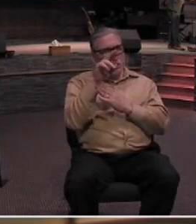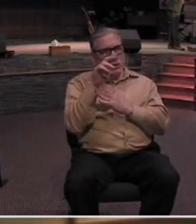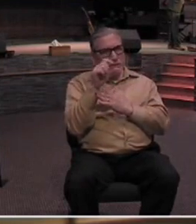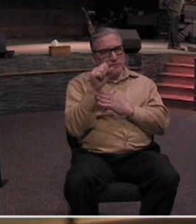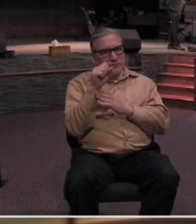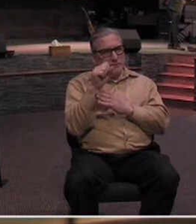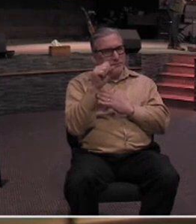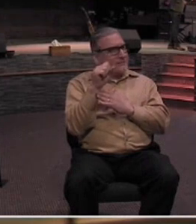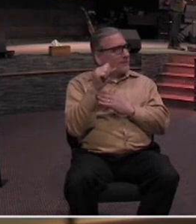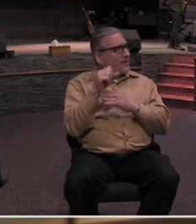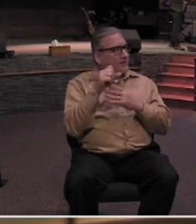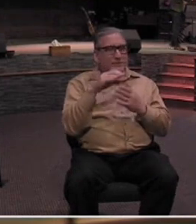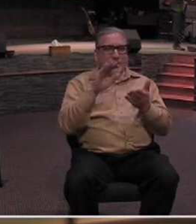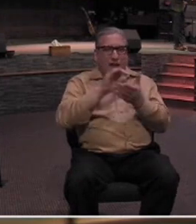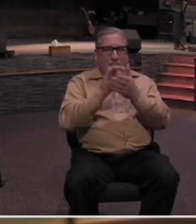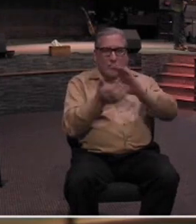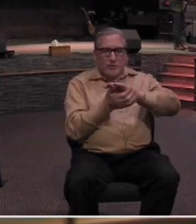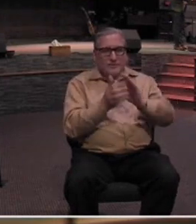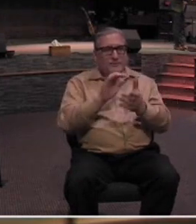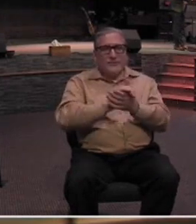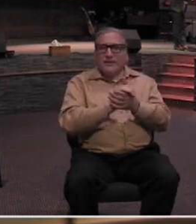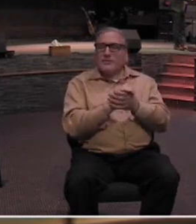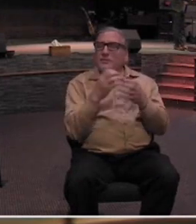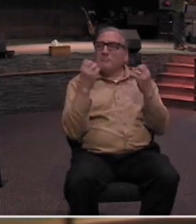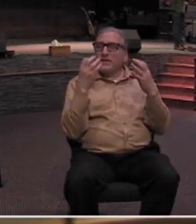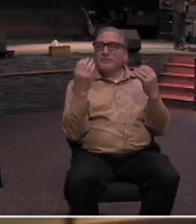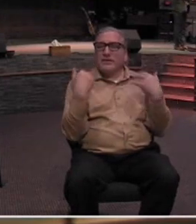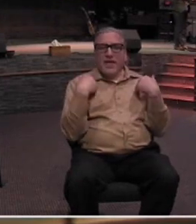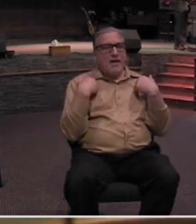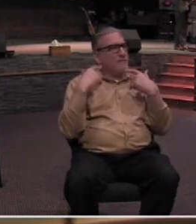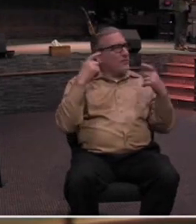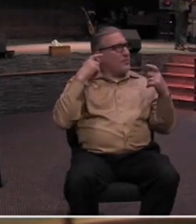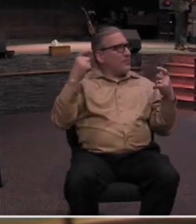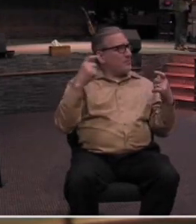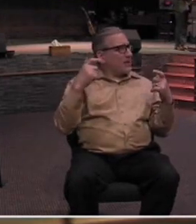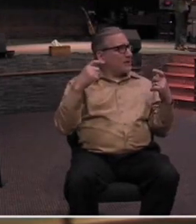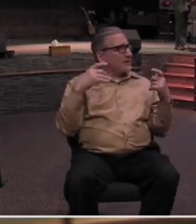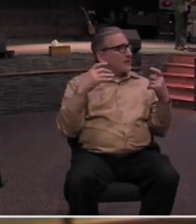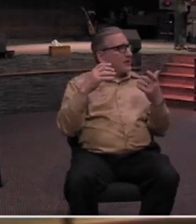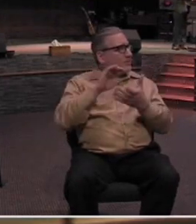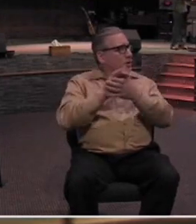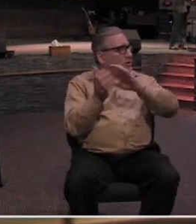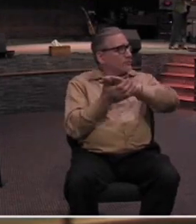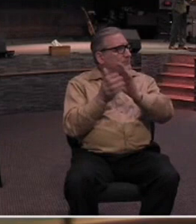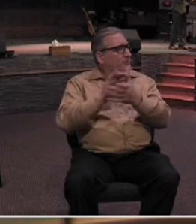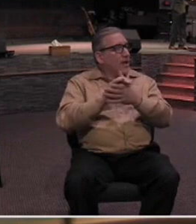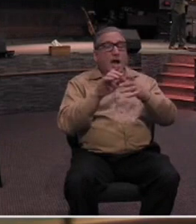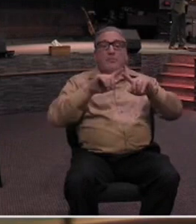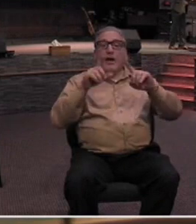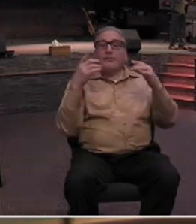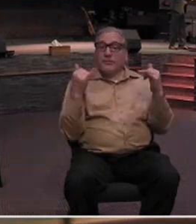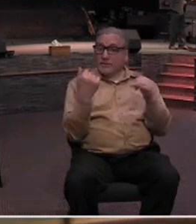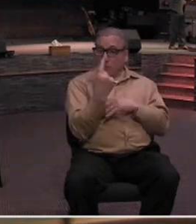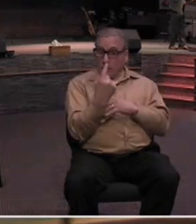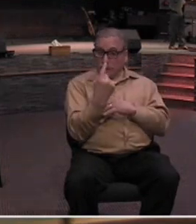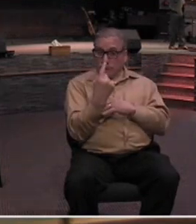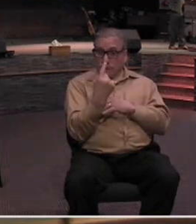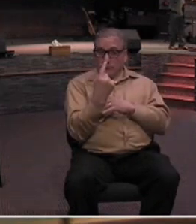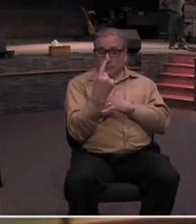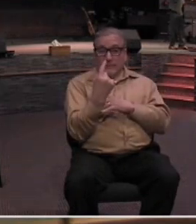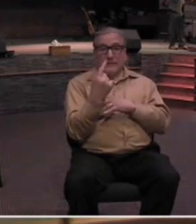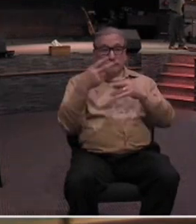There are restaurants and fast food joints that claim to have the biggest burger. But this particular one tips the scales